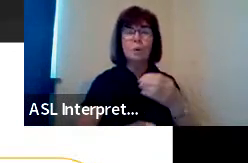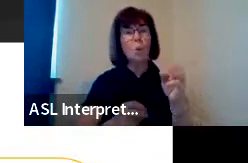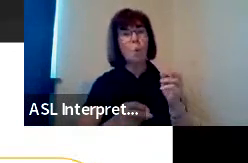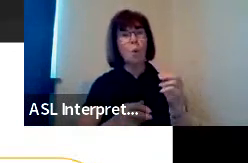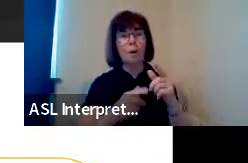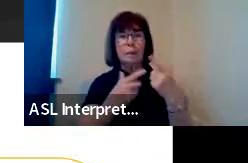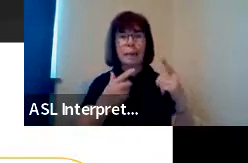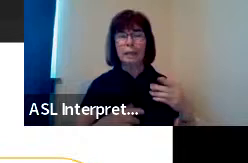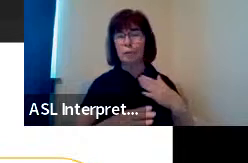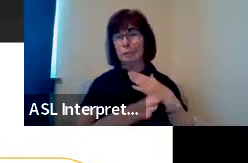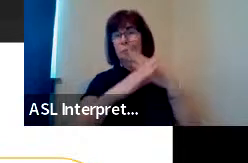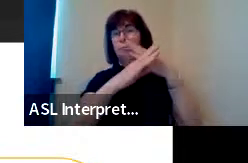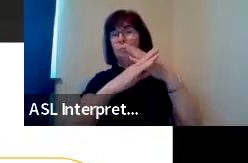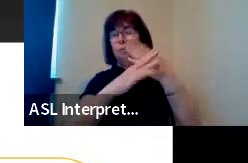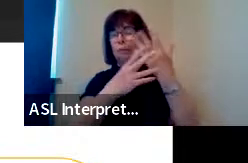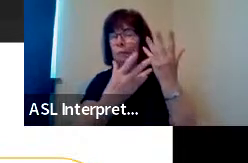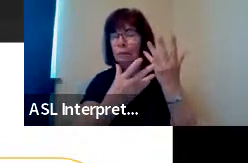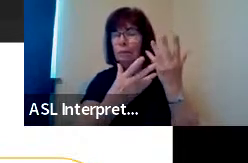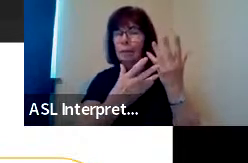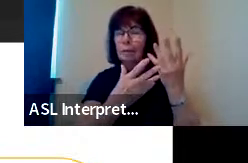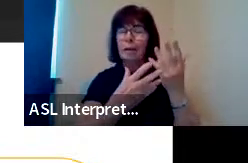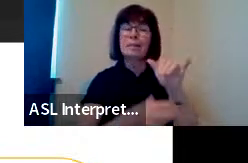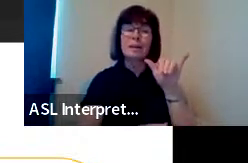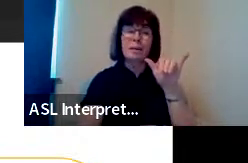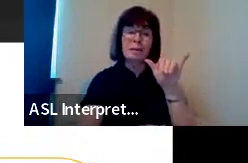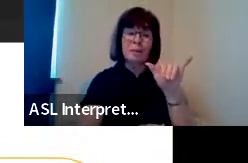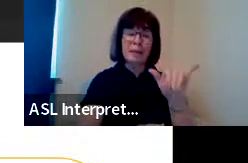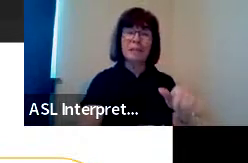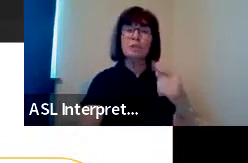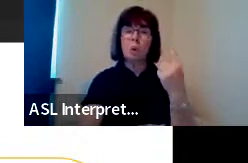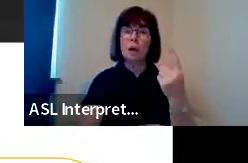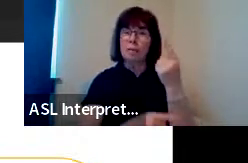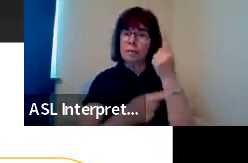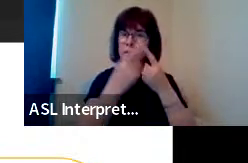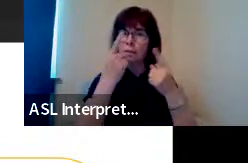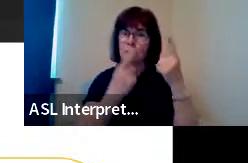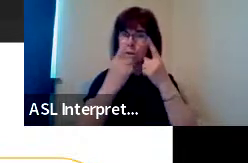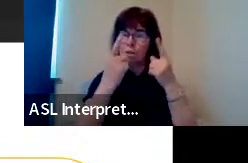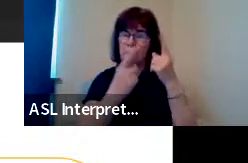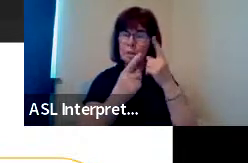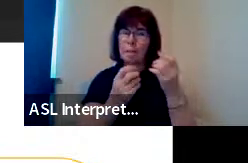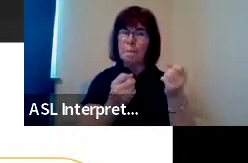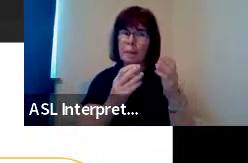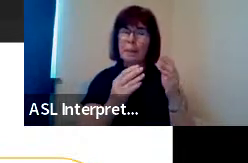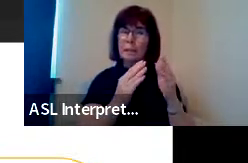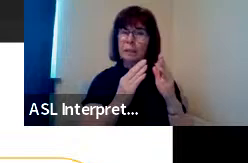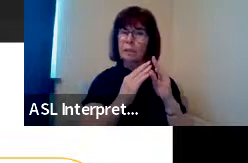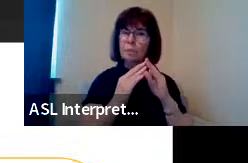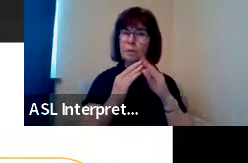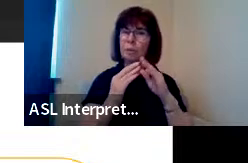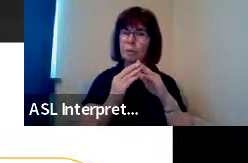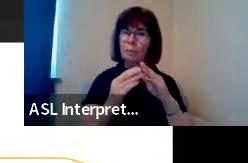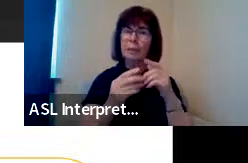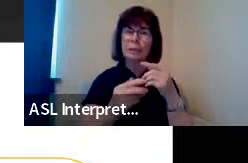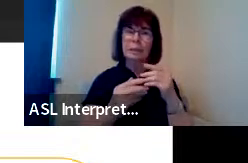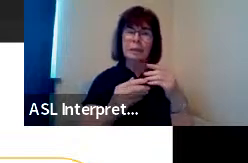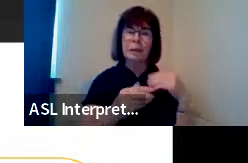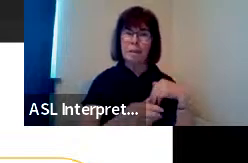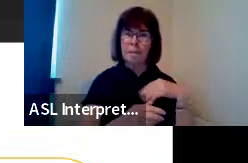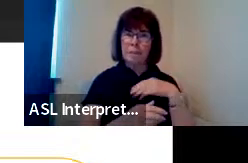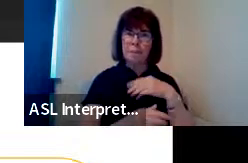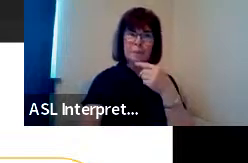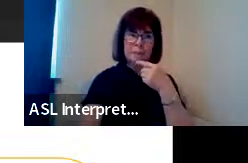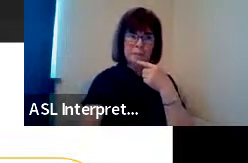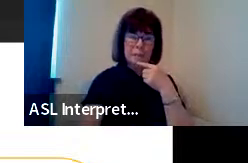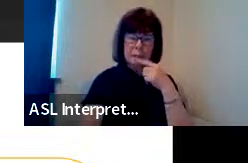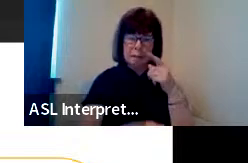as well. So that has been one of the concerns that a lot of community members have expressed. So sometimes they do rely